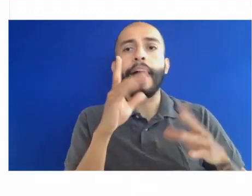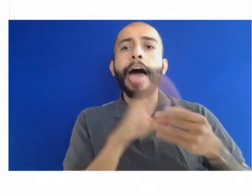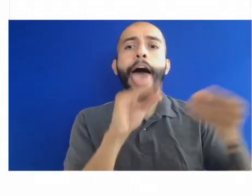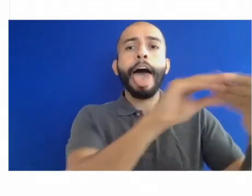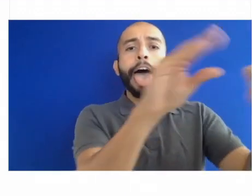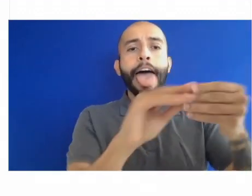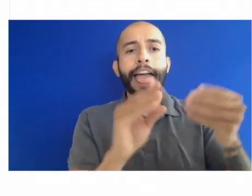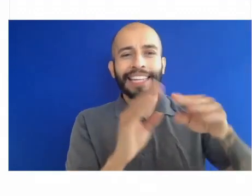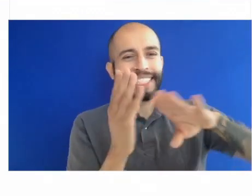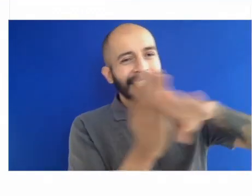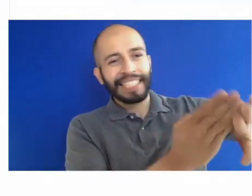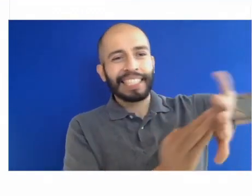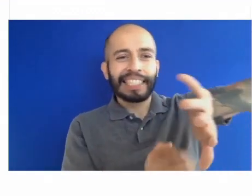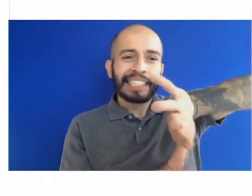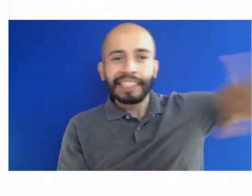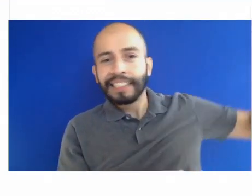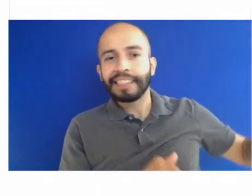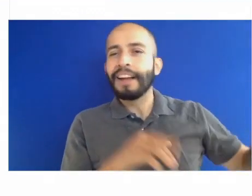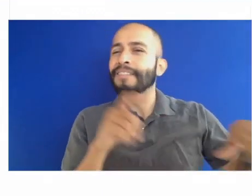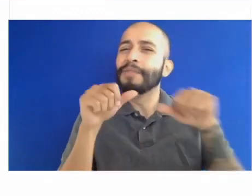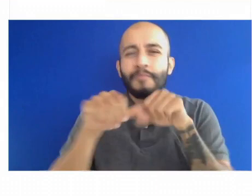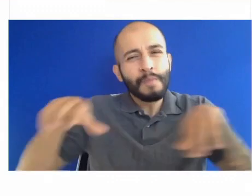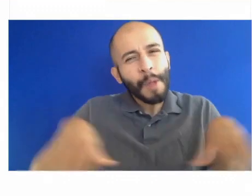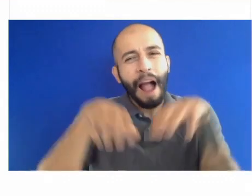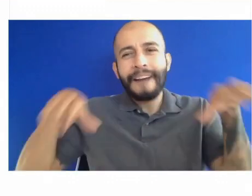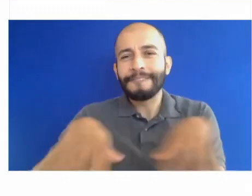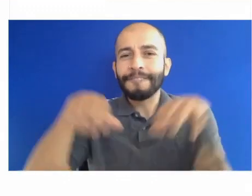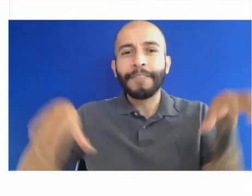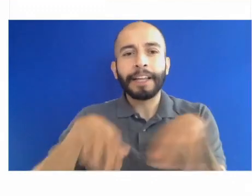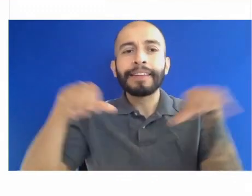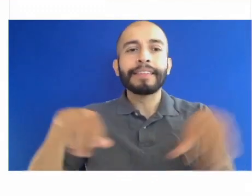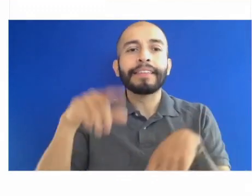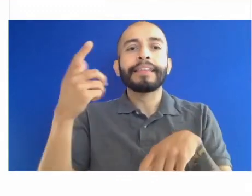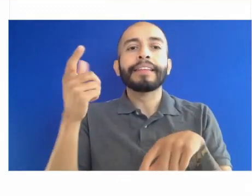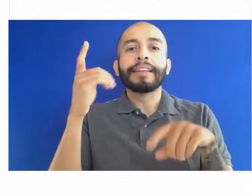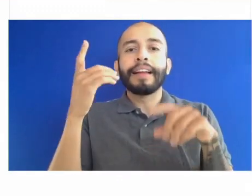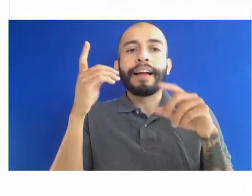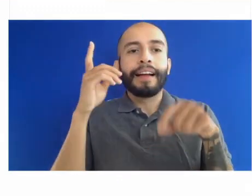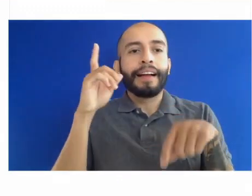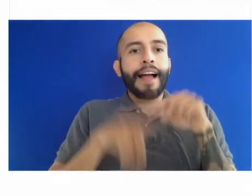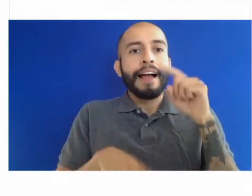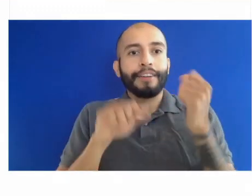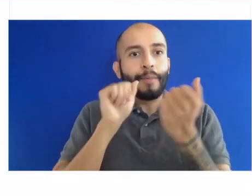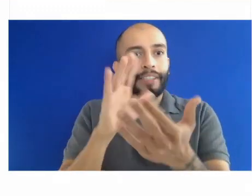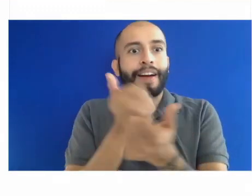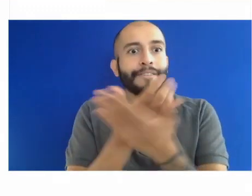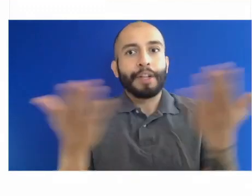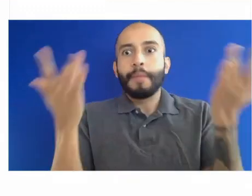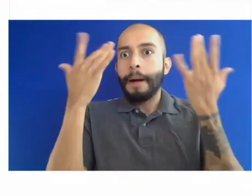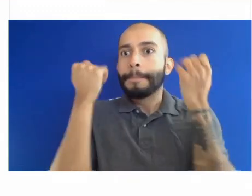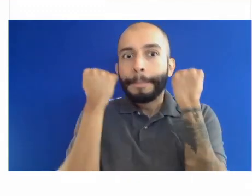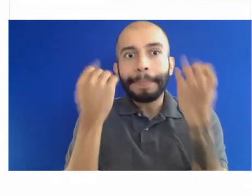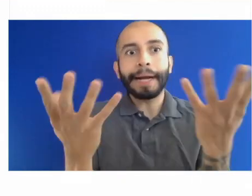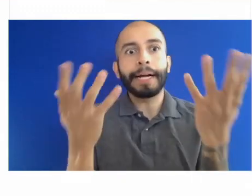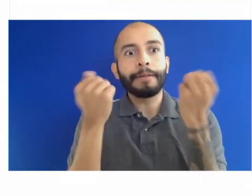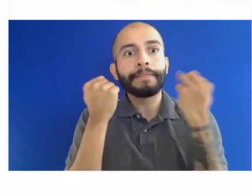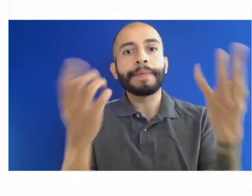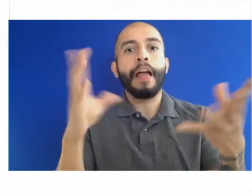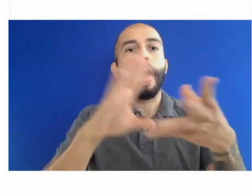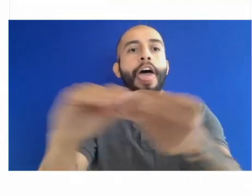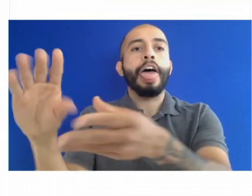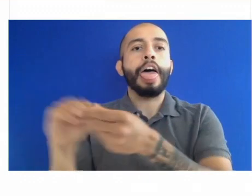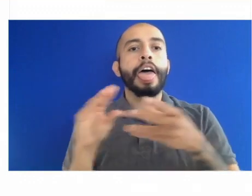many claims and myths that are showing up, but try to address the ones that may have the most impact